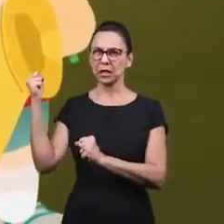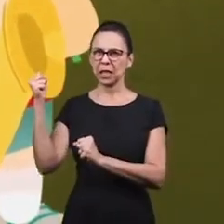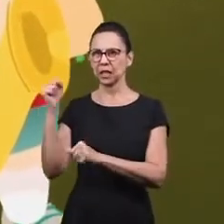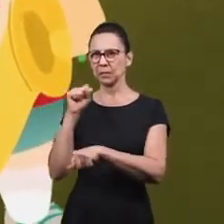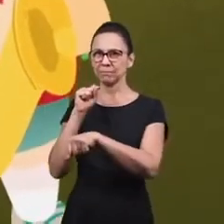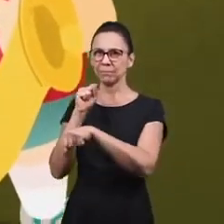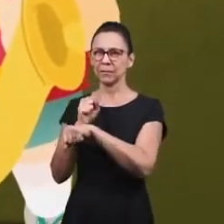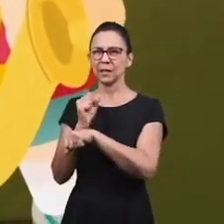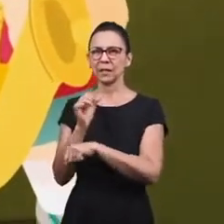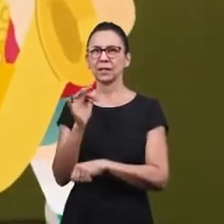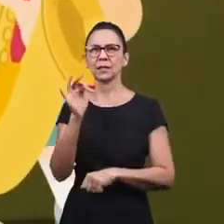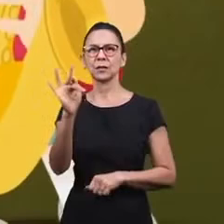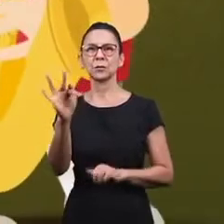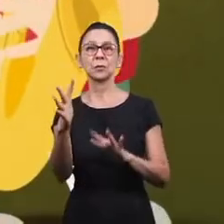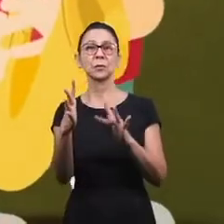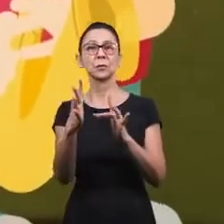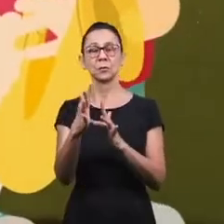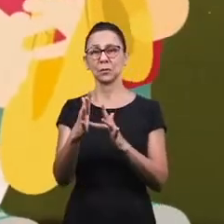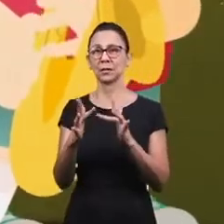strength and hope.